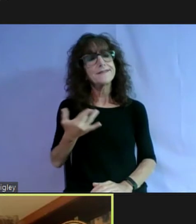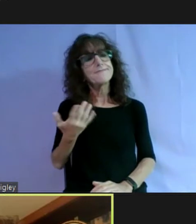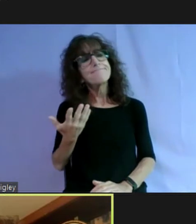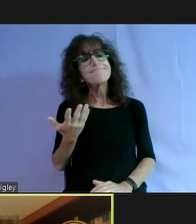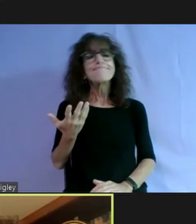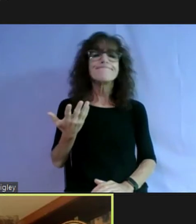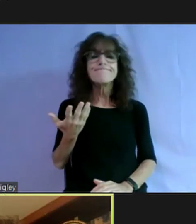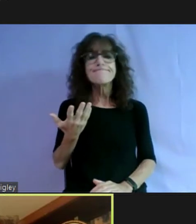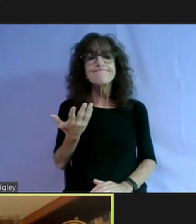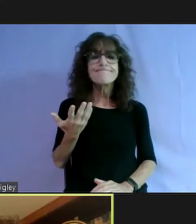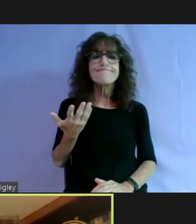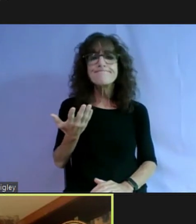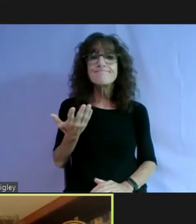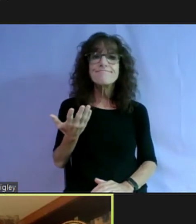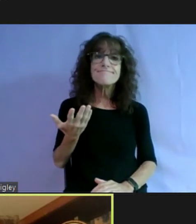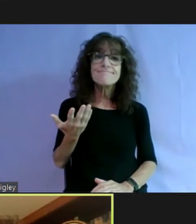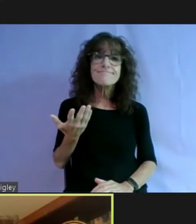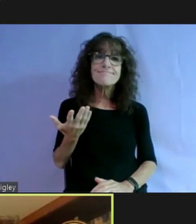of